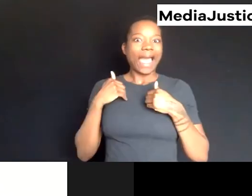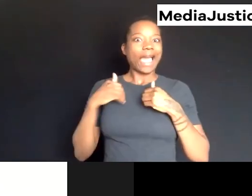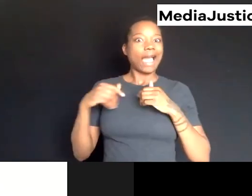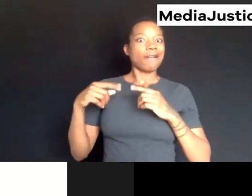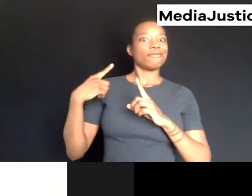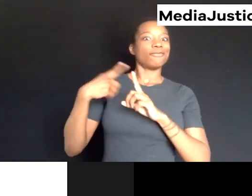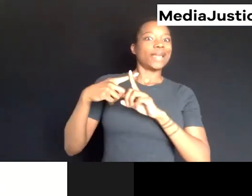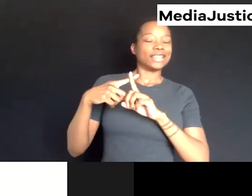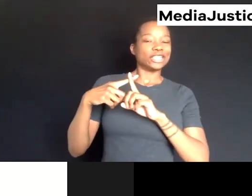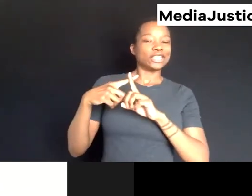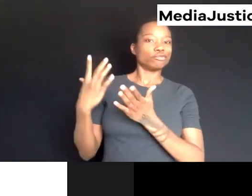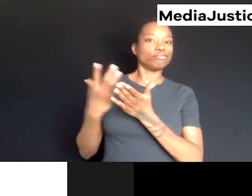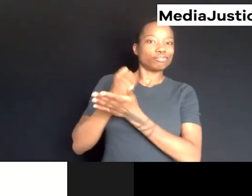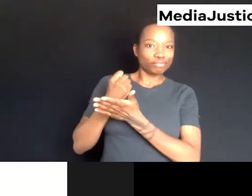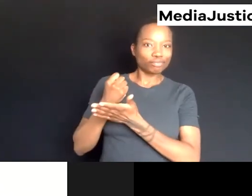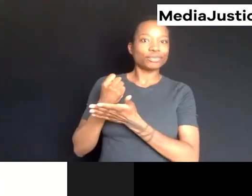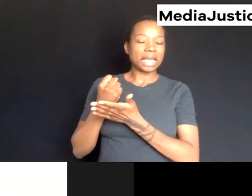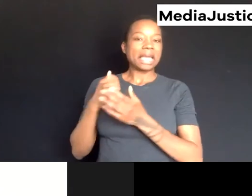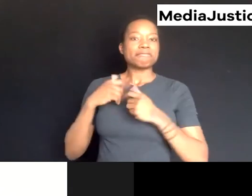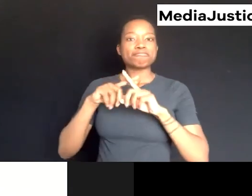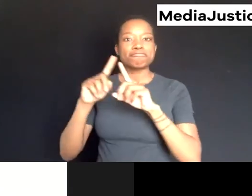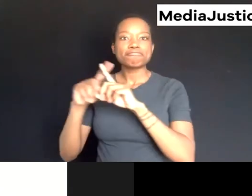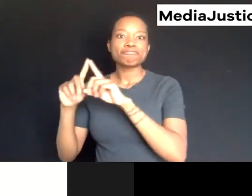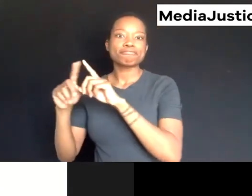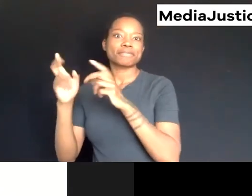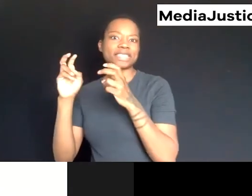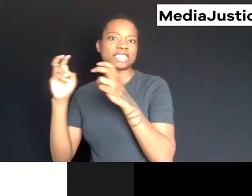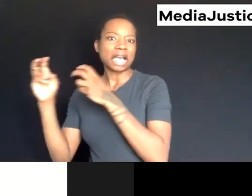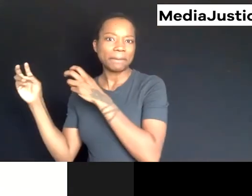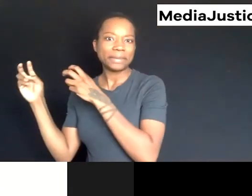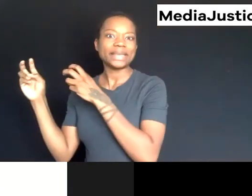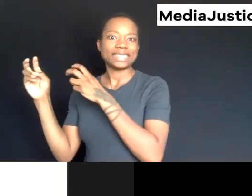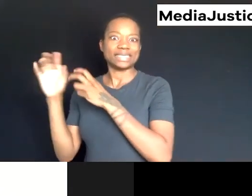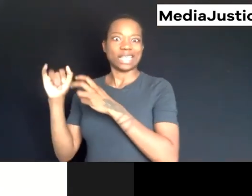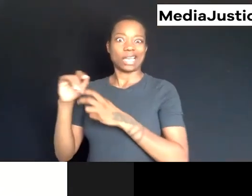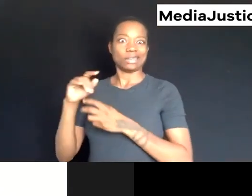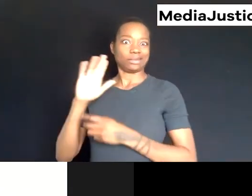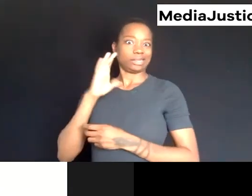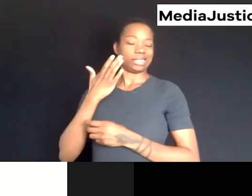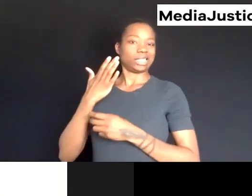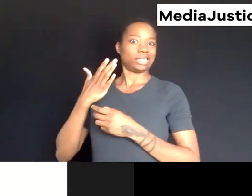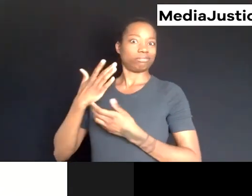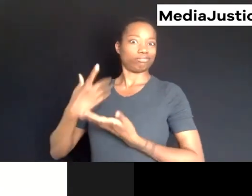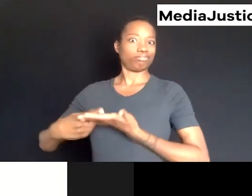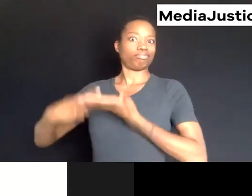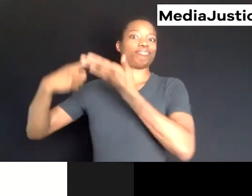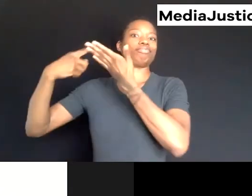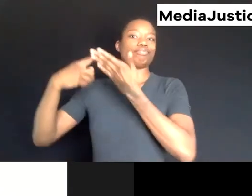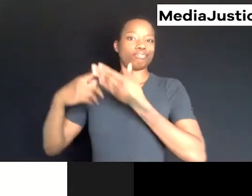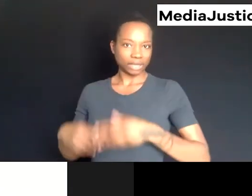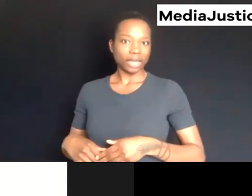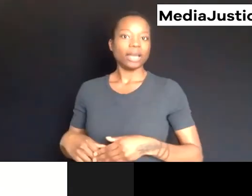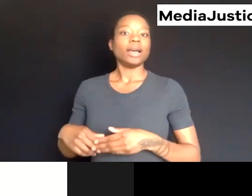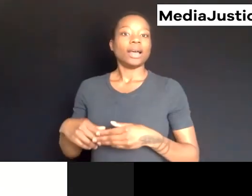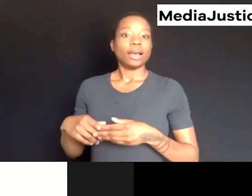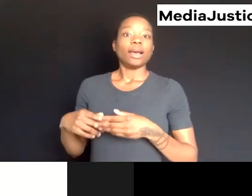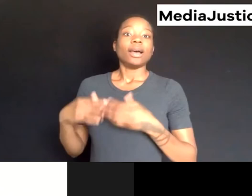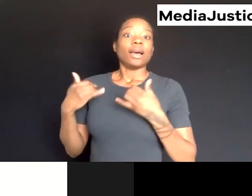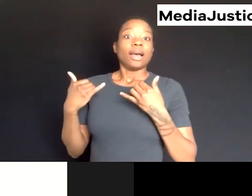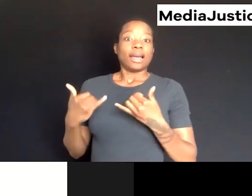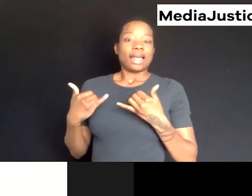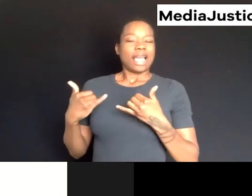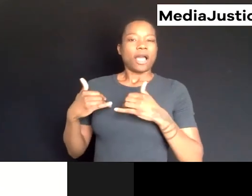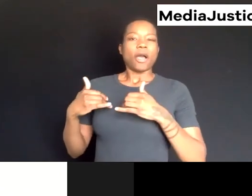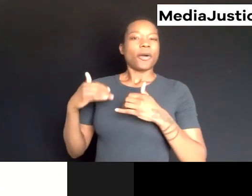bottom lines. Today, you won't really see advertisements for cigarettes on TV or pretty much anywhere.